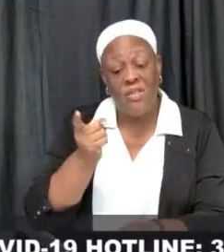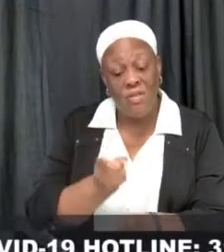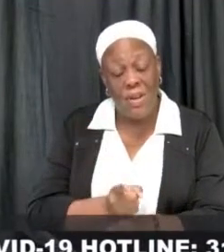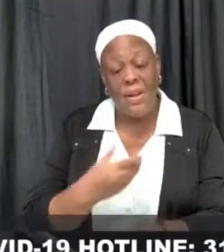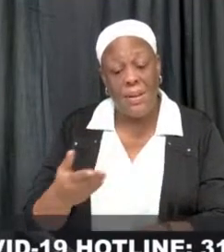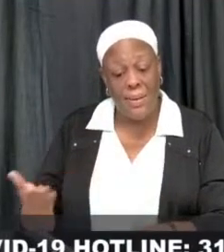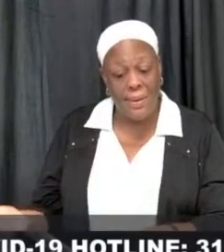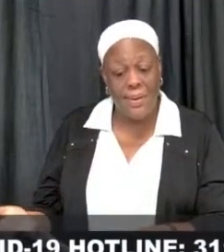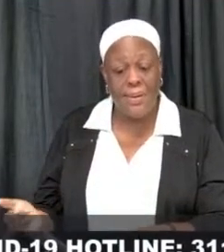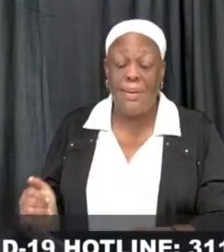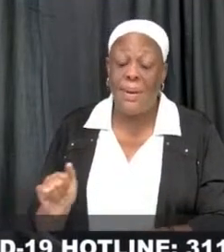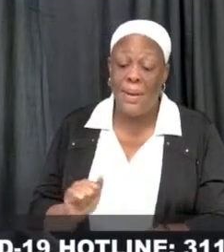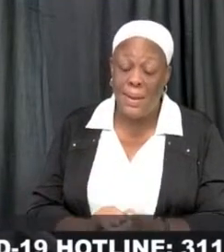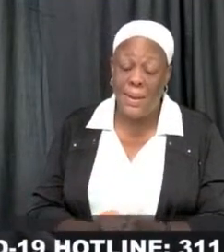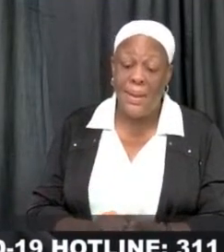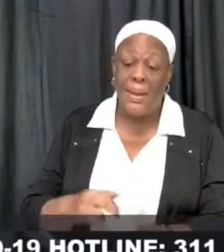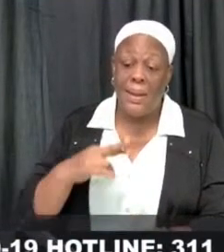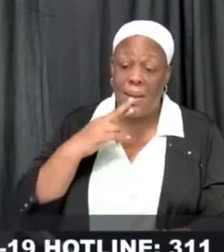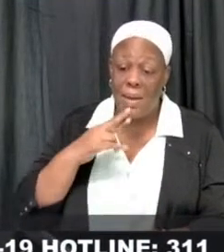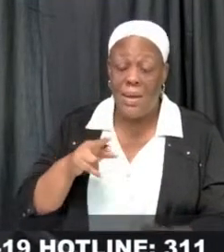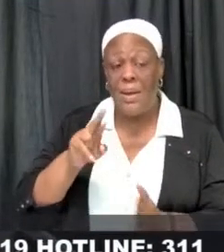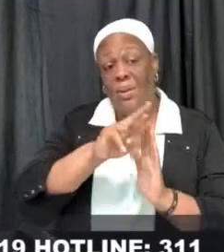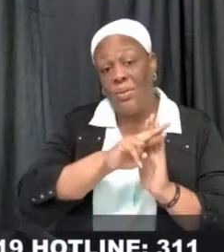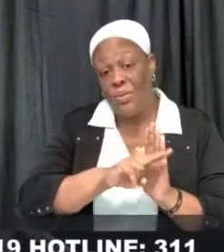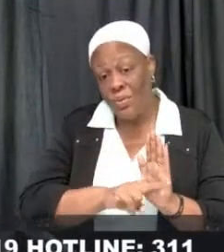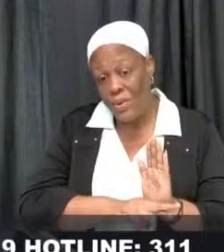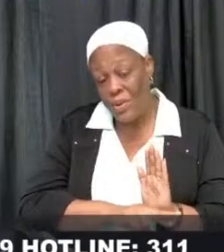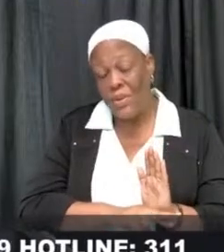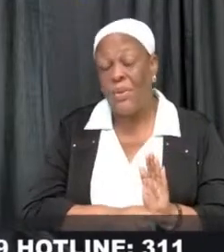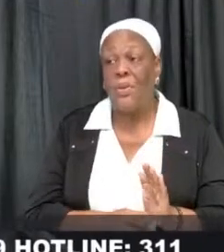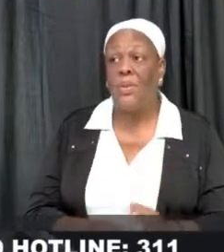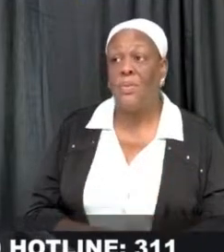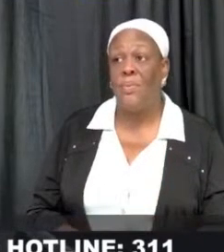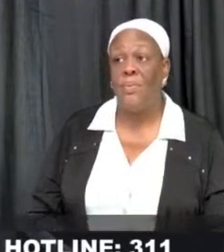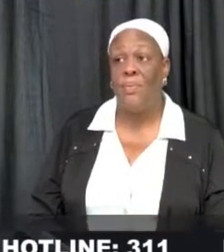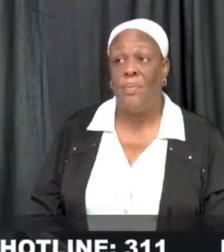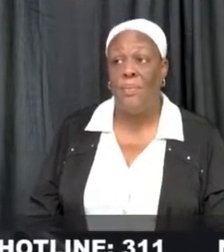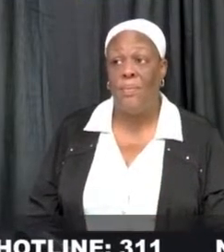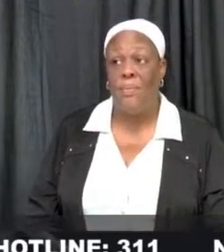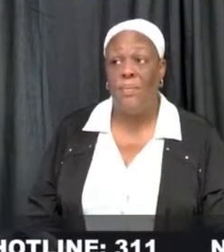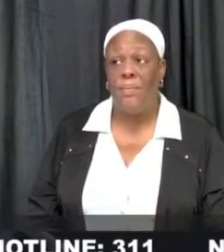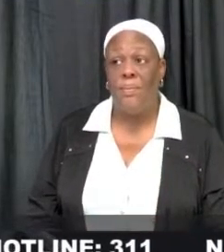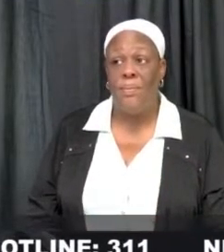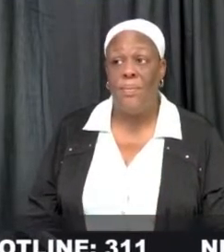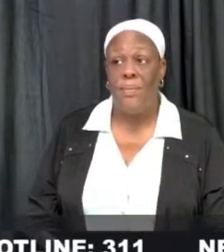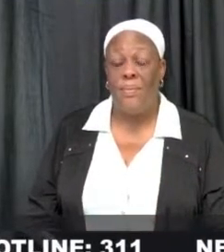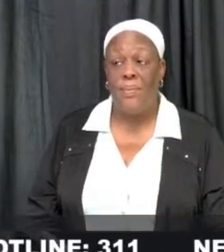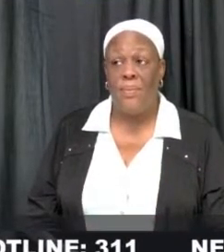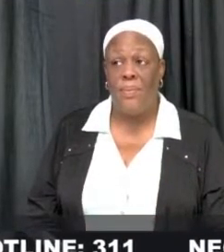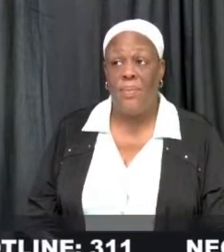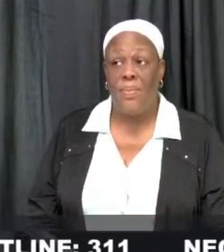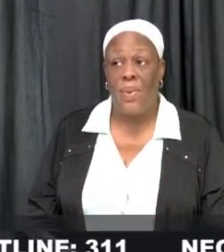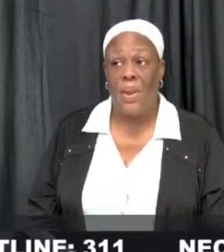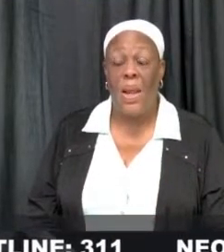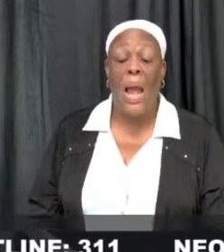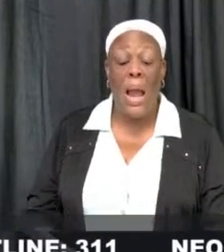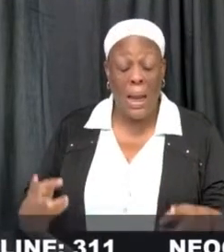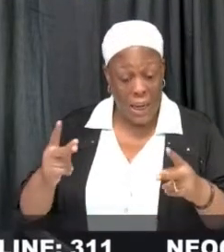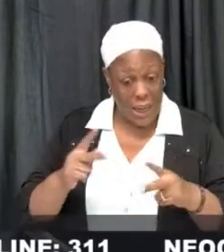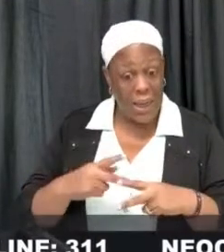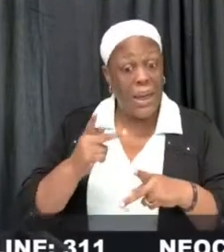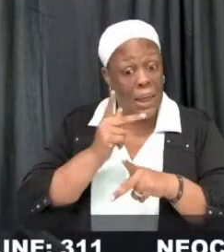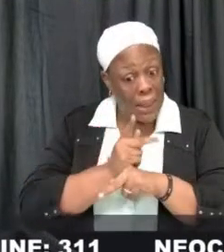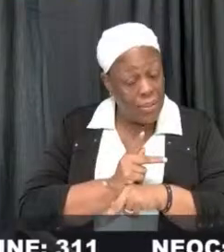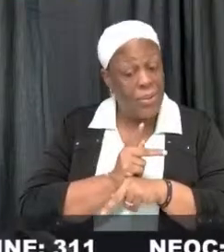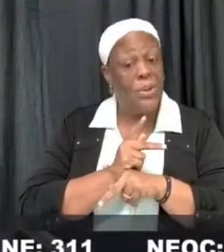are described in the COVID-19 regulations, and they have kept us safe this